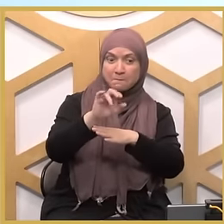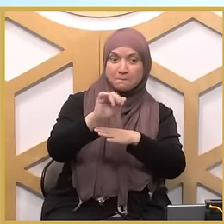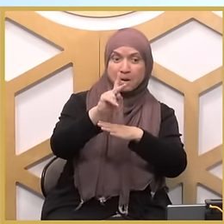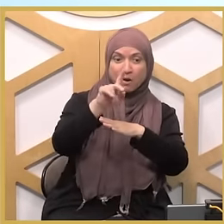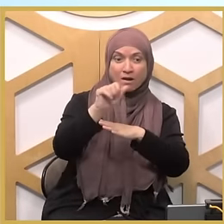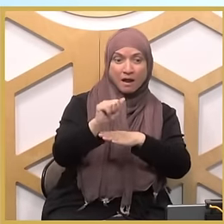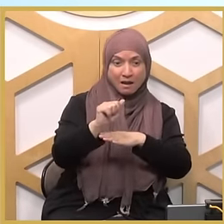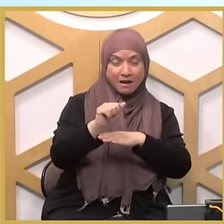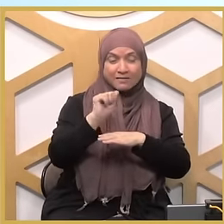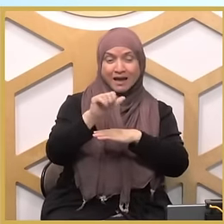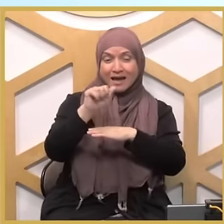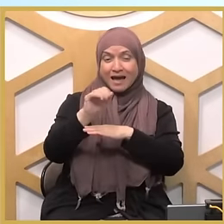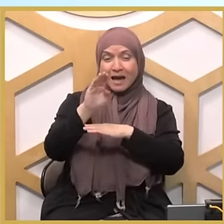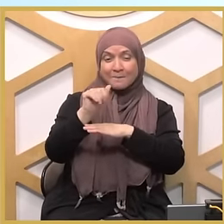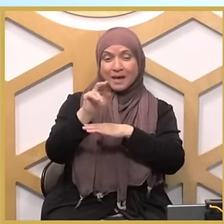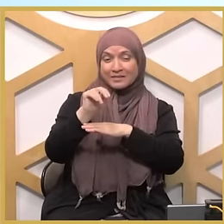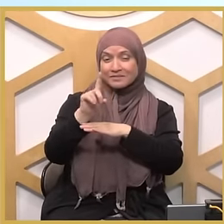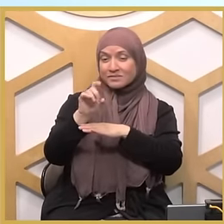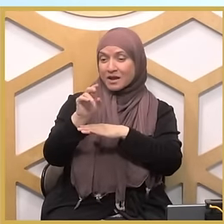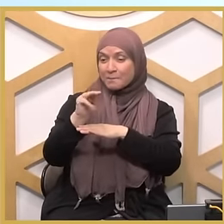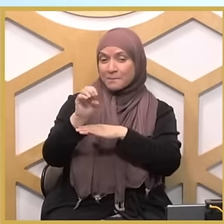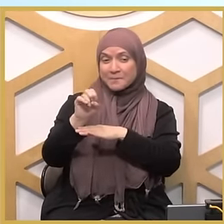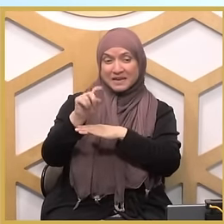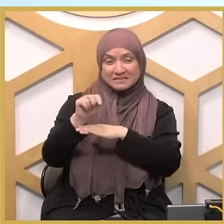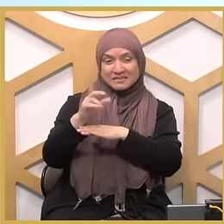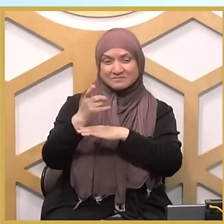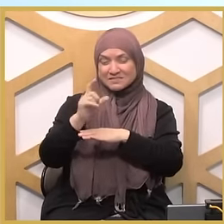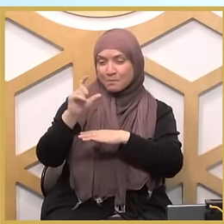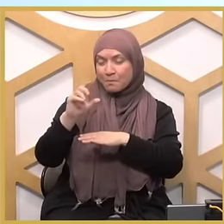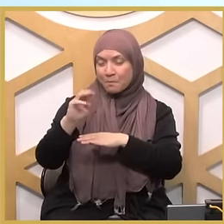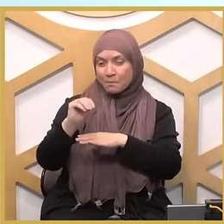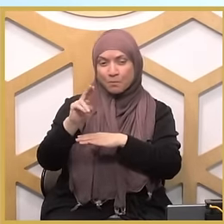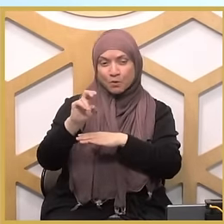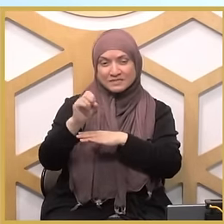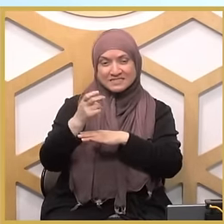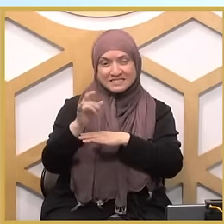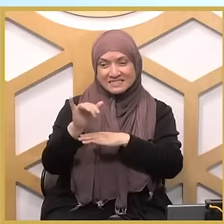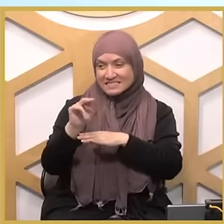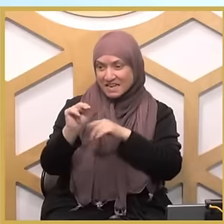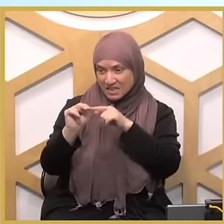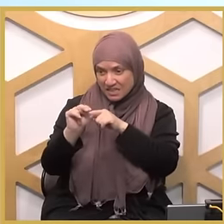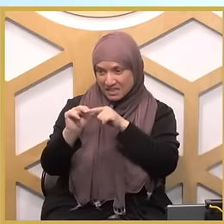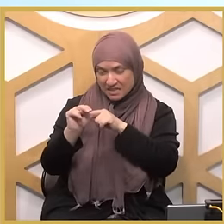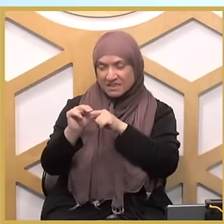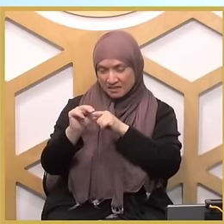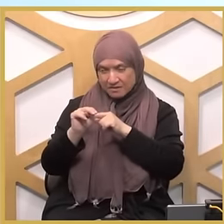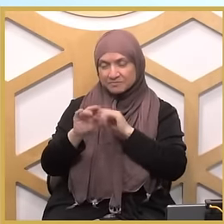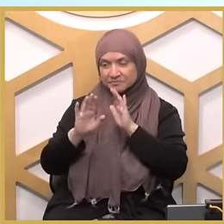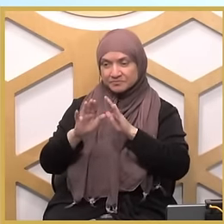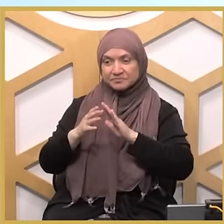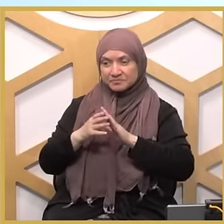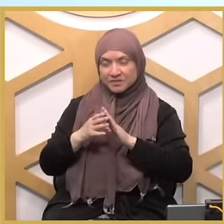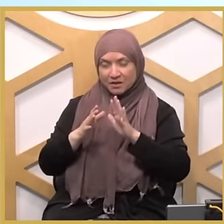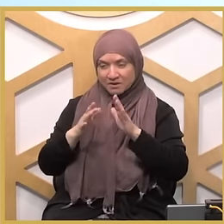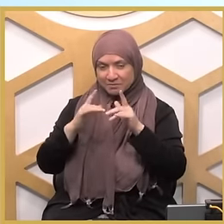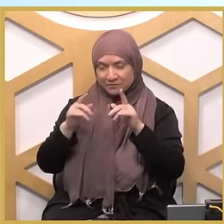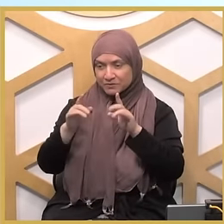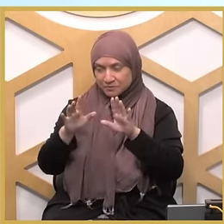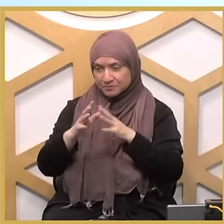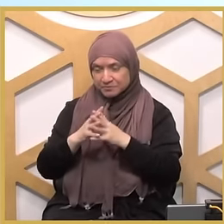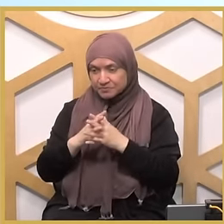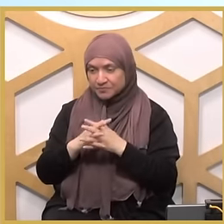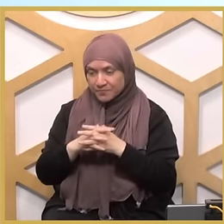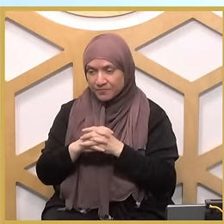outset, because we are trying to balance out, obviously, hope and fear. So if you've noticed over the last few nights, we always kind of start with the consequence, then how do